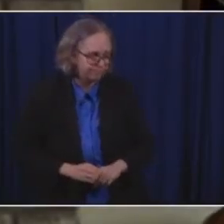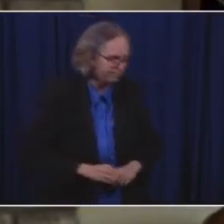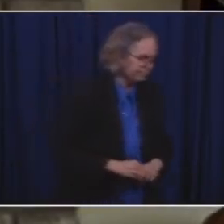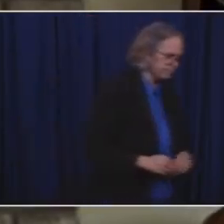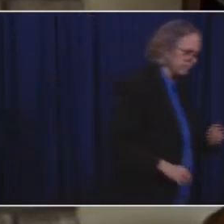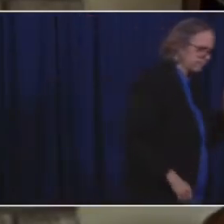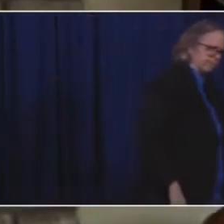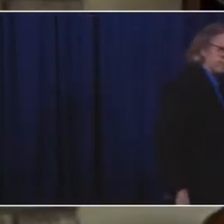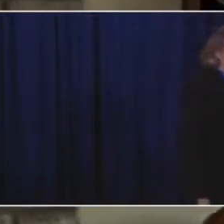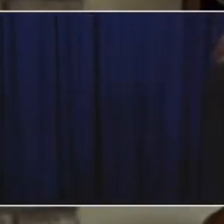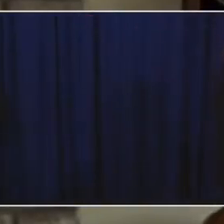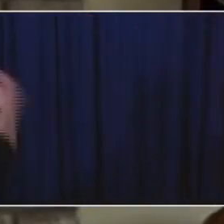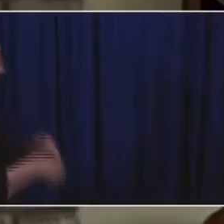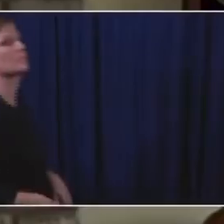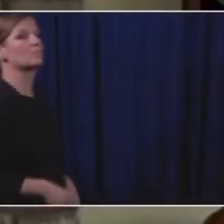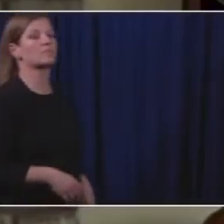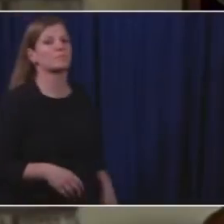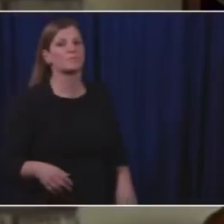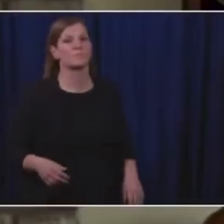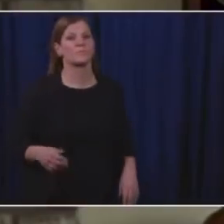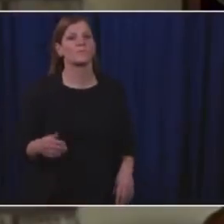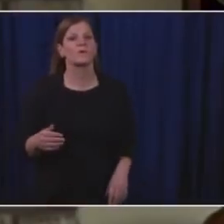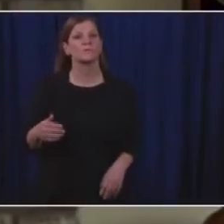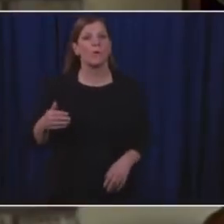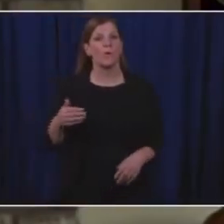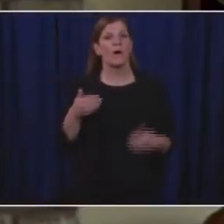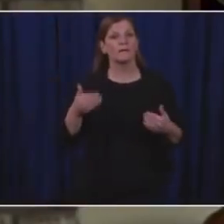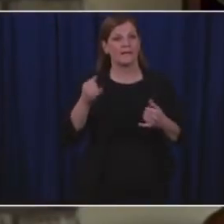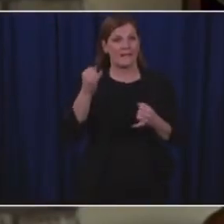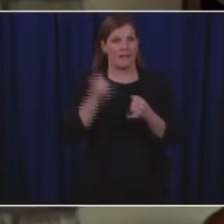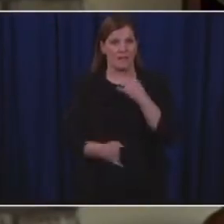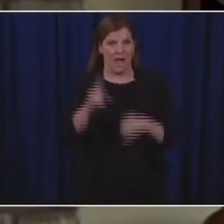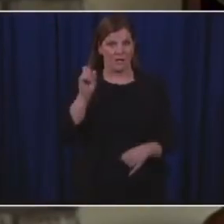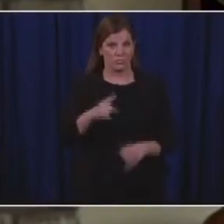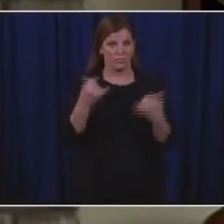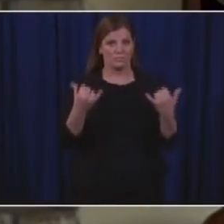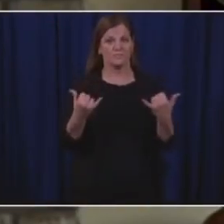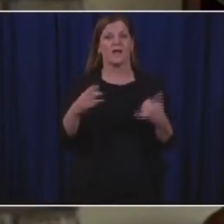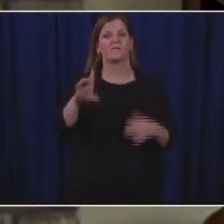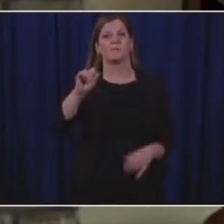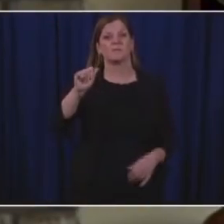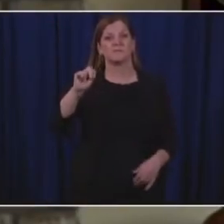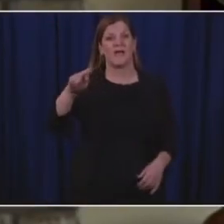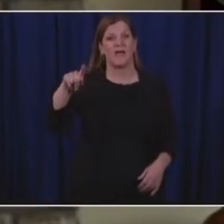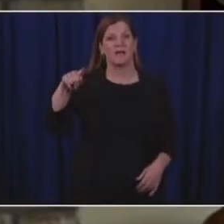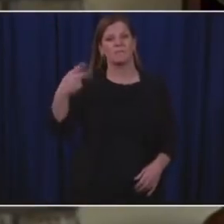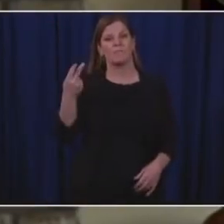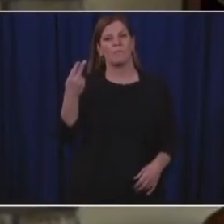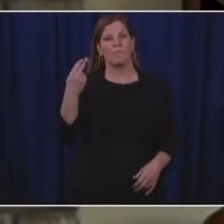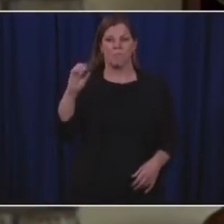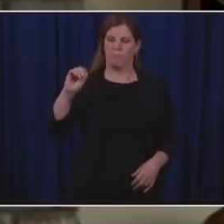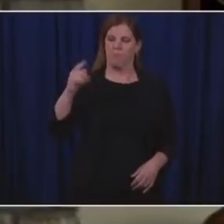Governor, next question is the last question for today, and it belongs to Dan Perlman from WCMH in Columbus.